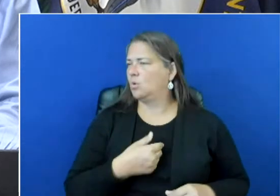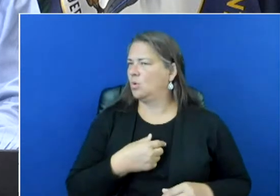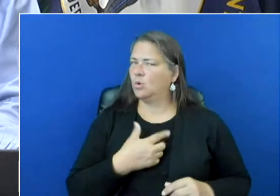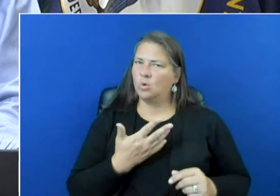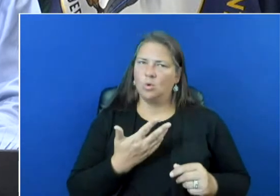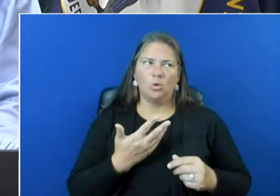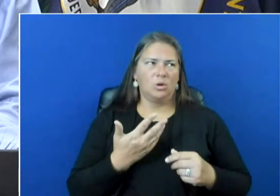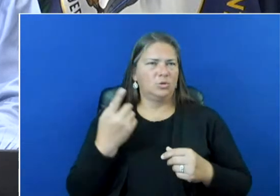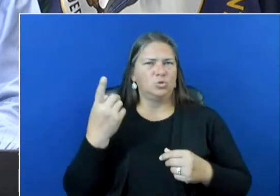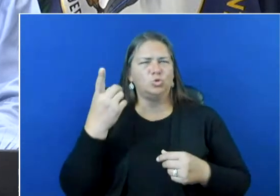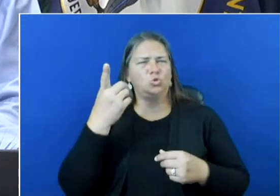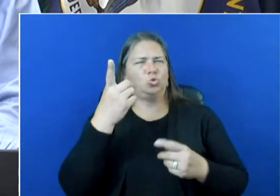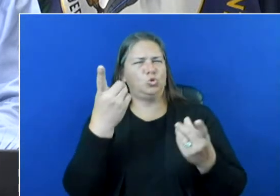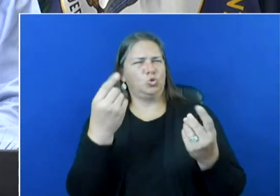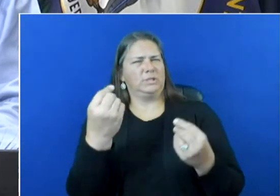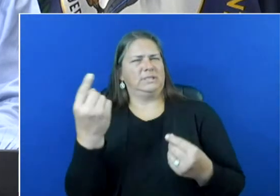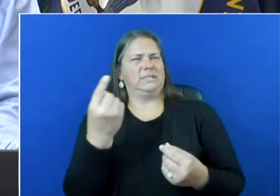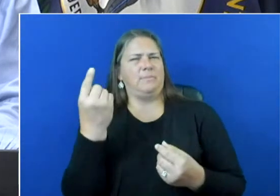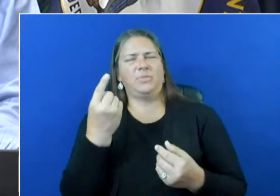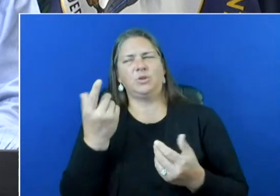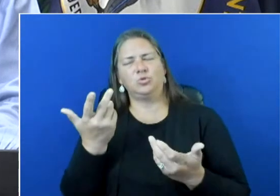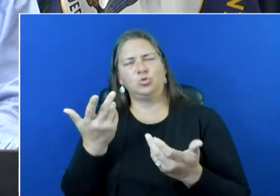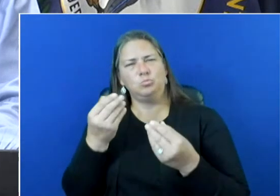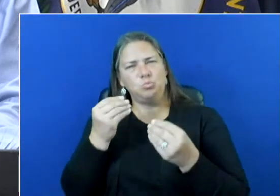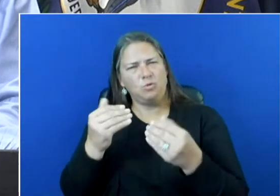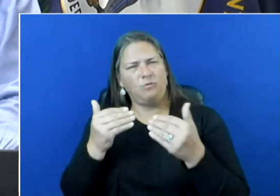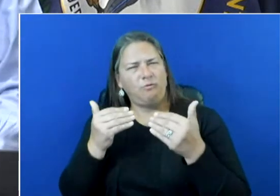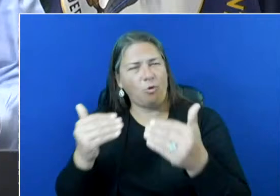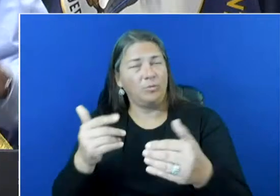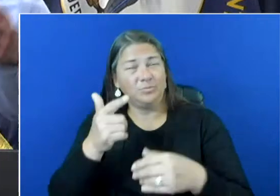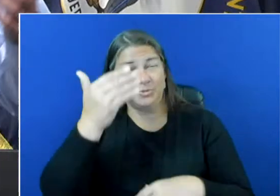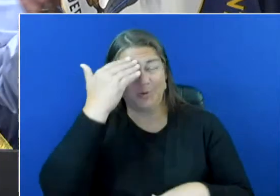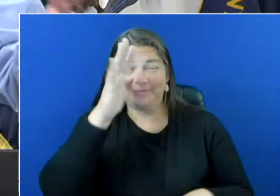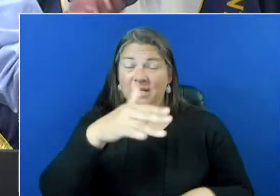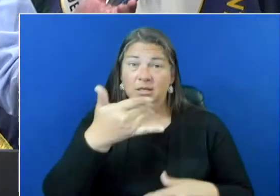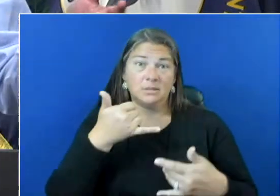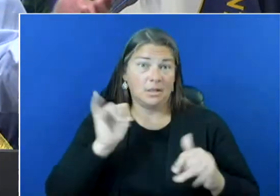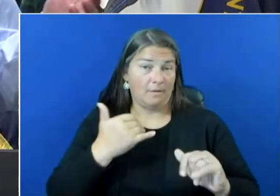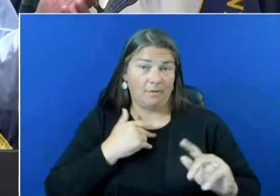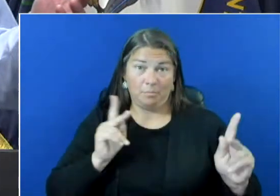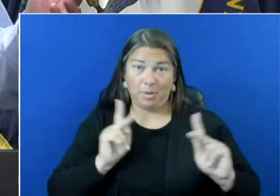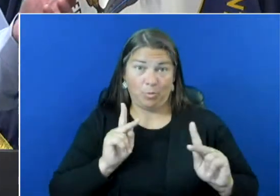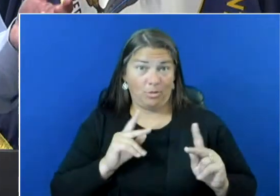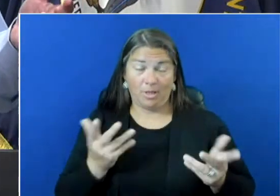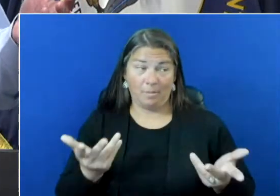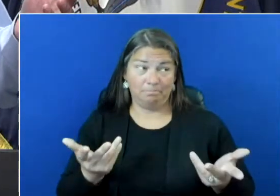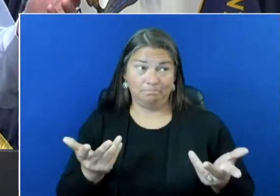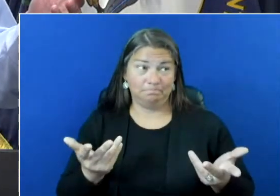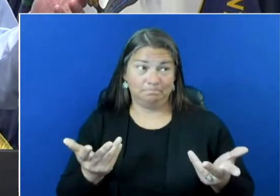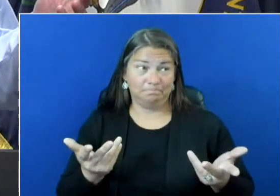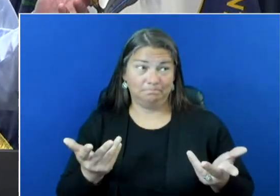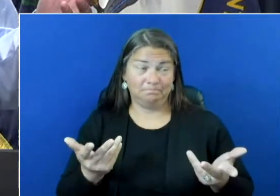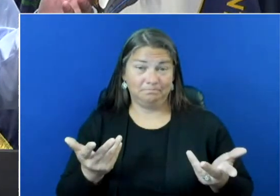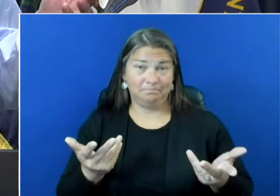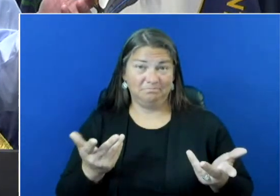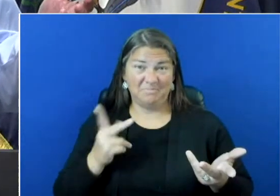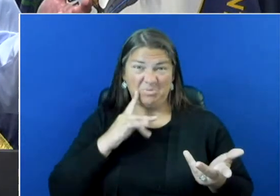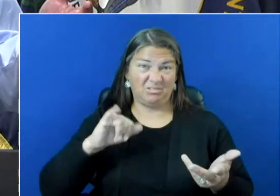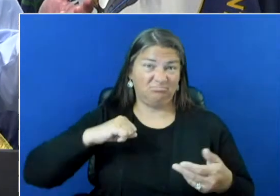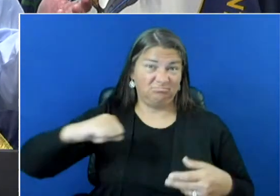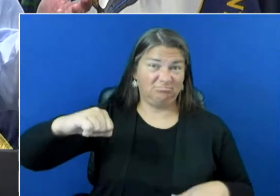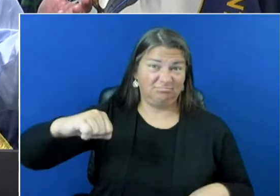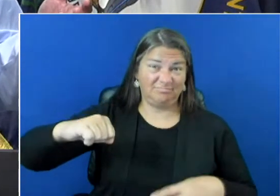ultimately move forward. I mean, you look, there's still people holding out, even with what the NFL is